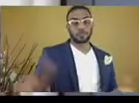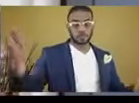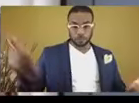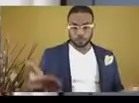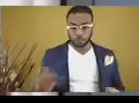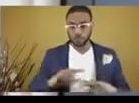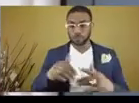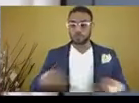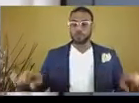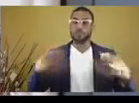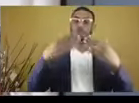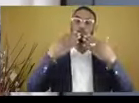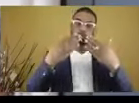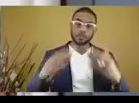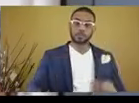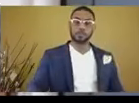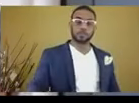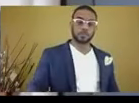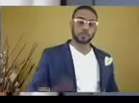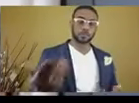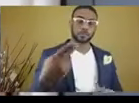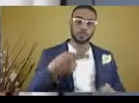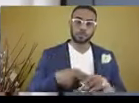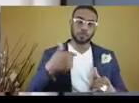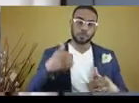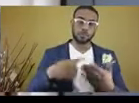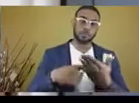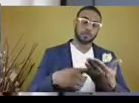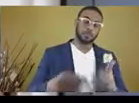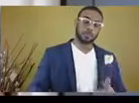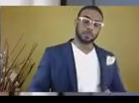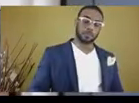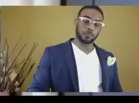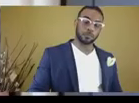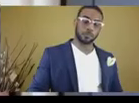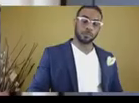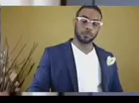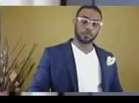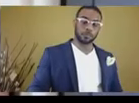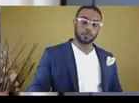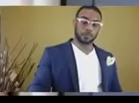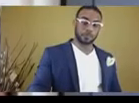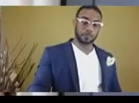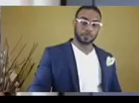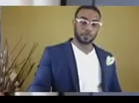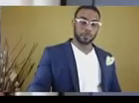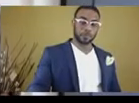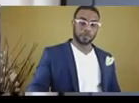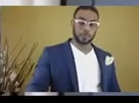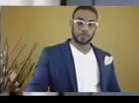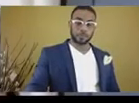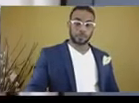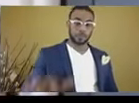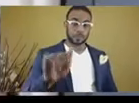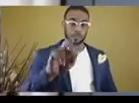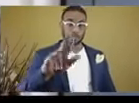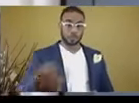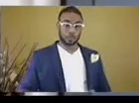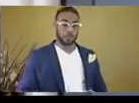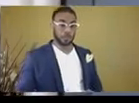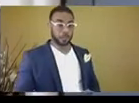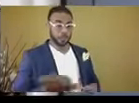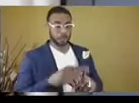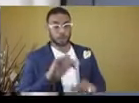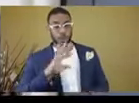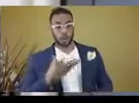of you, and thank you for joining us for this conversation. Arya, I want to start with you. Trans communities are often